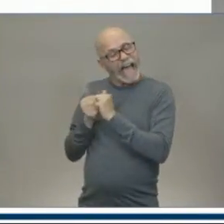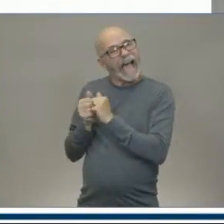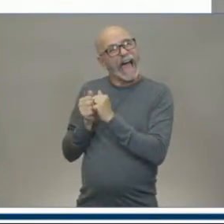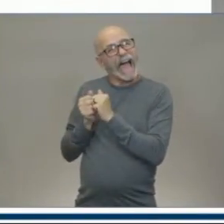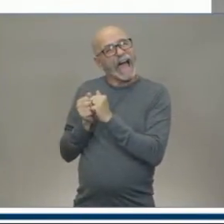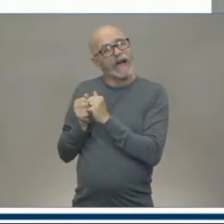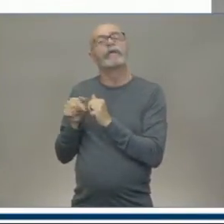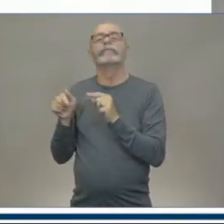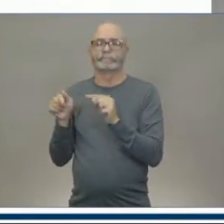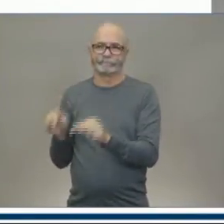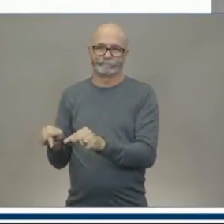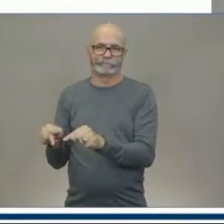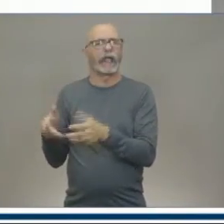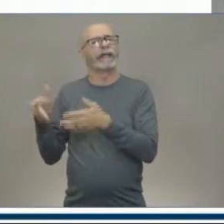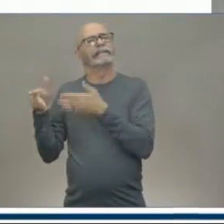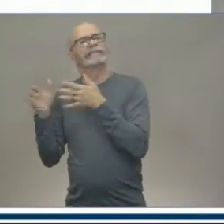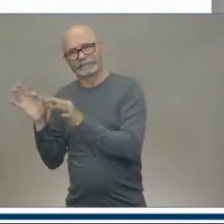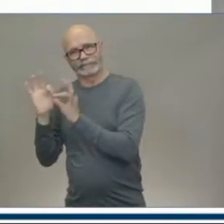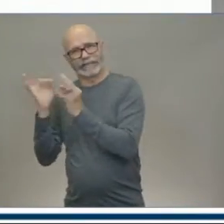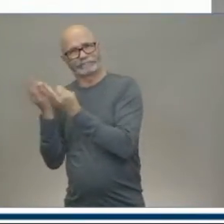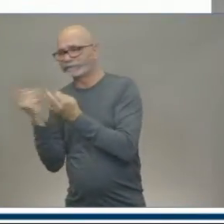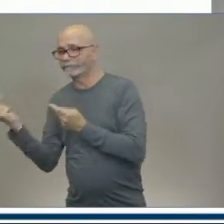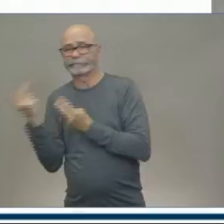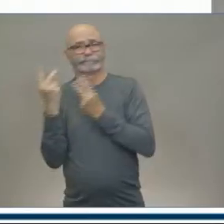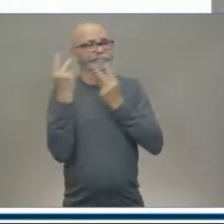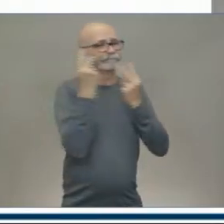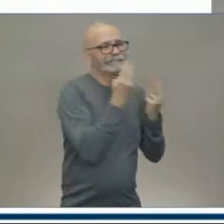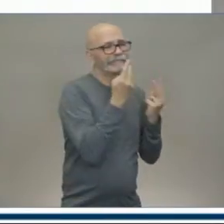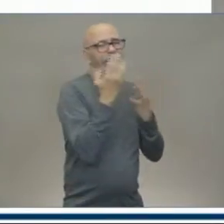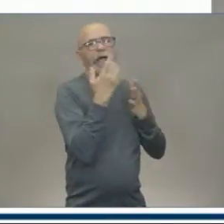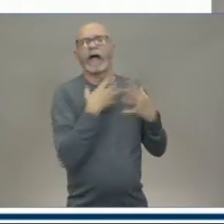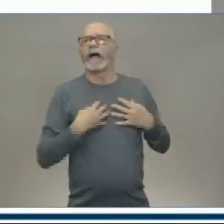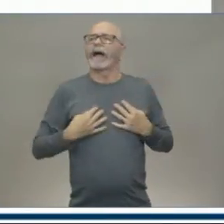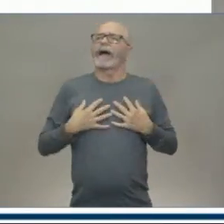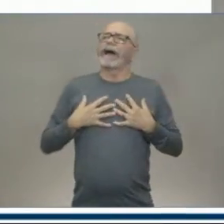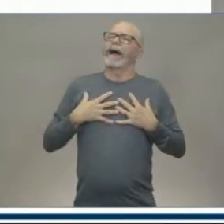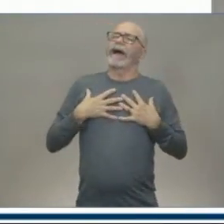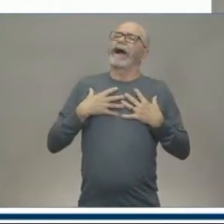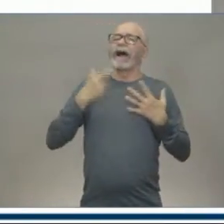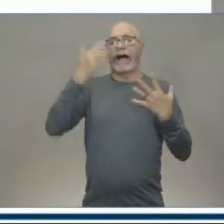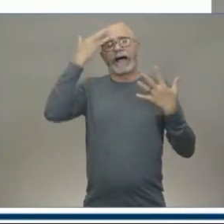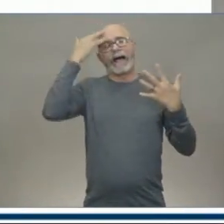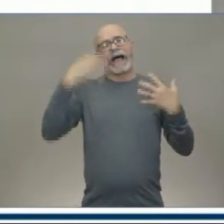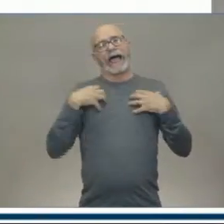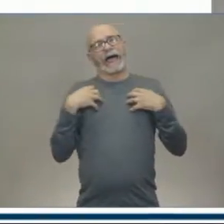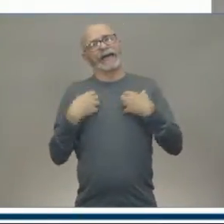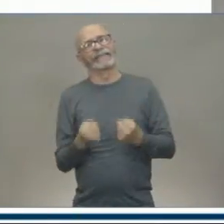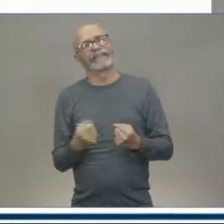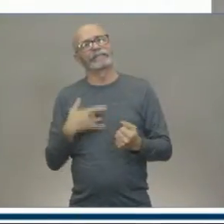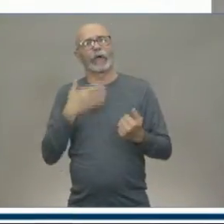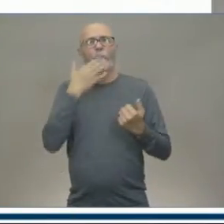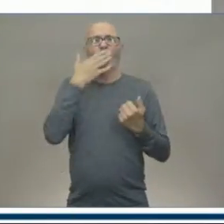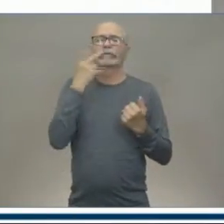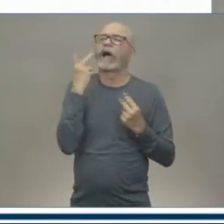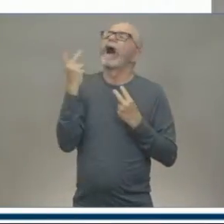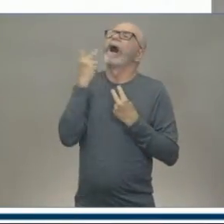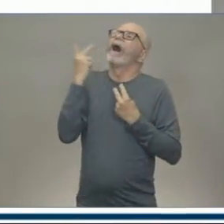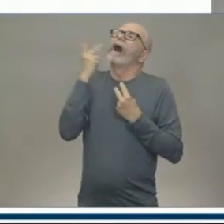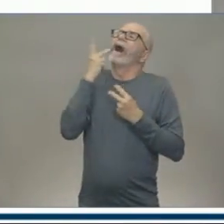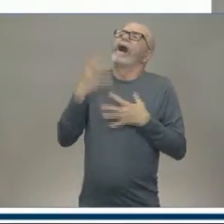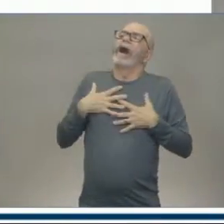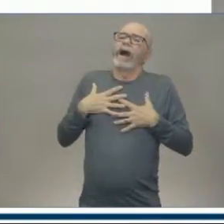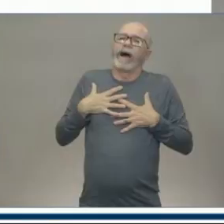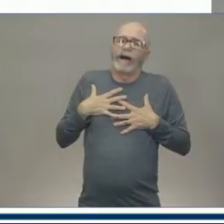essential social interaction that is so critical for whether it's their mental health or preventing people from